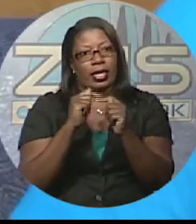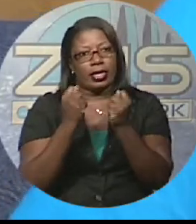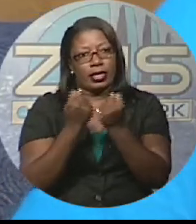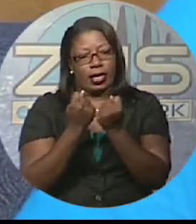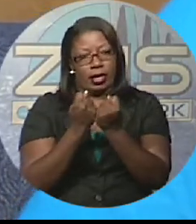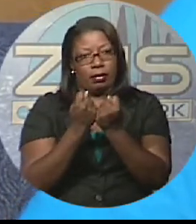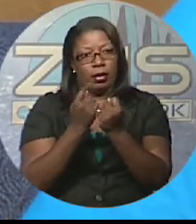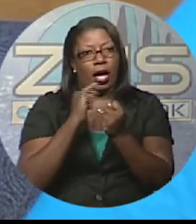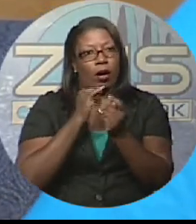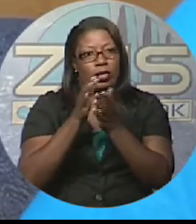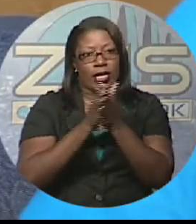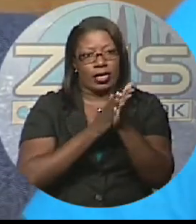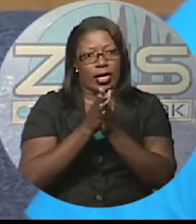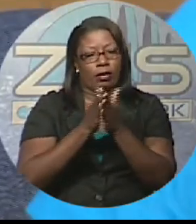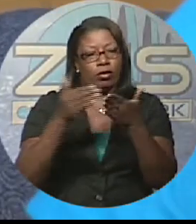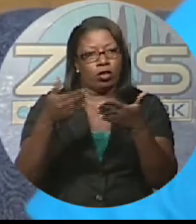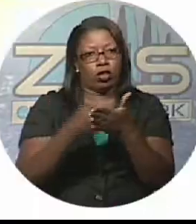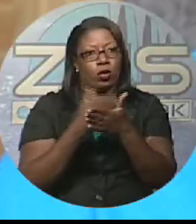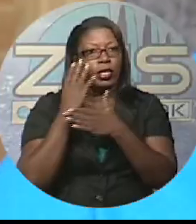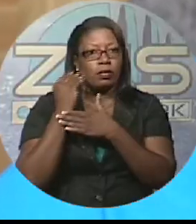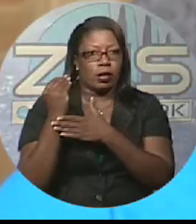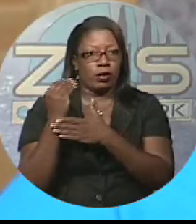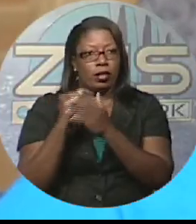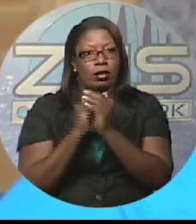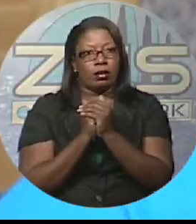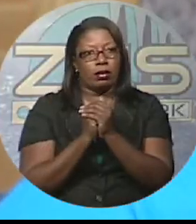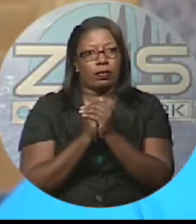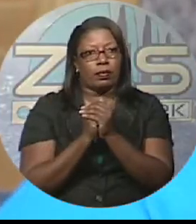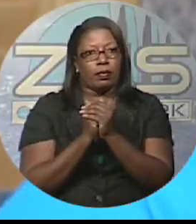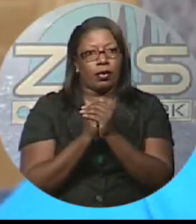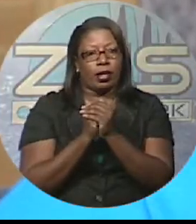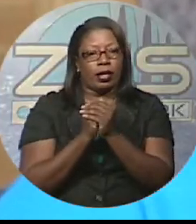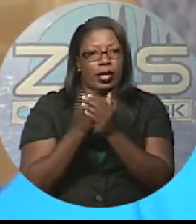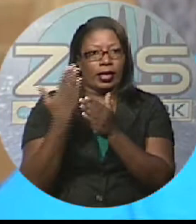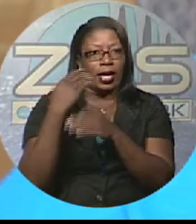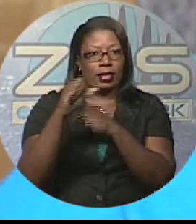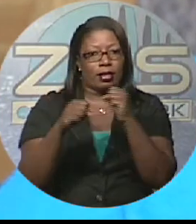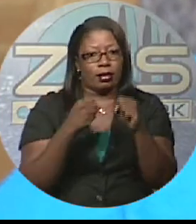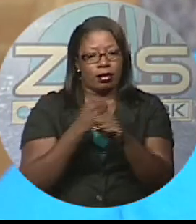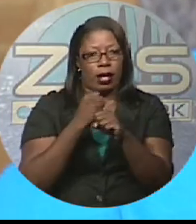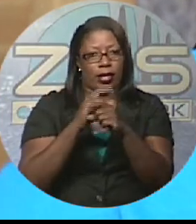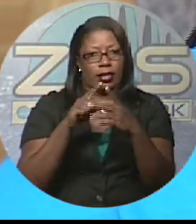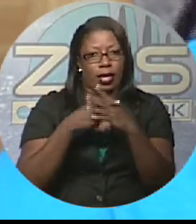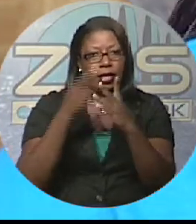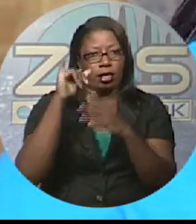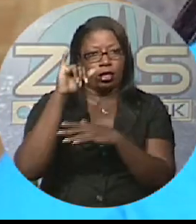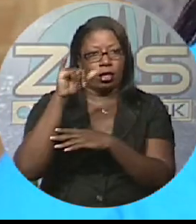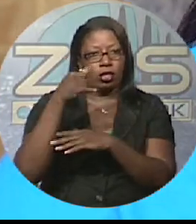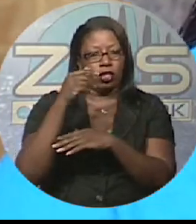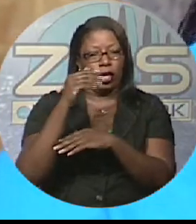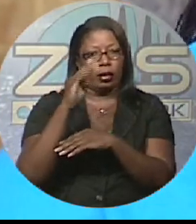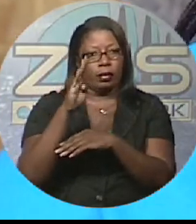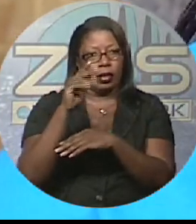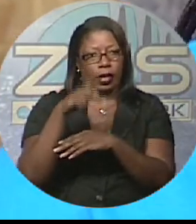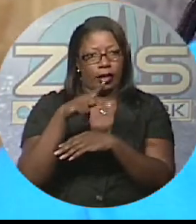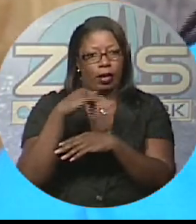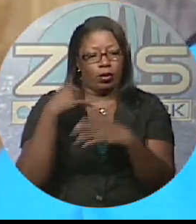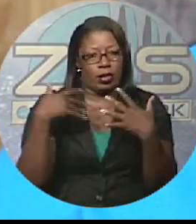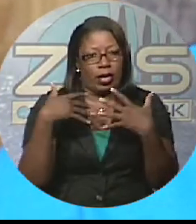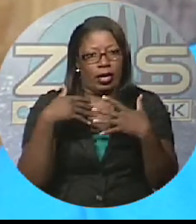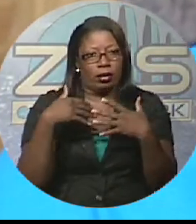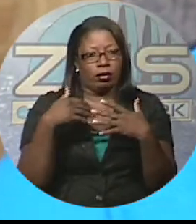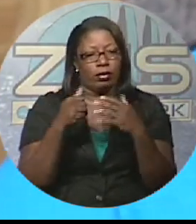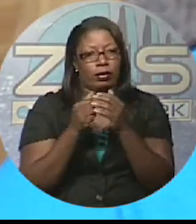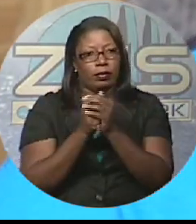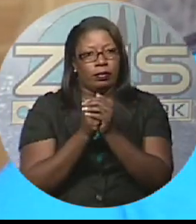And I'm just excited for this new experience. Starting JBN last year, I was very scared, nervous